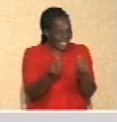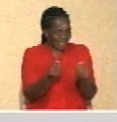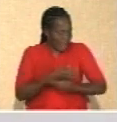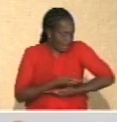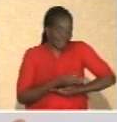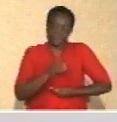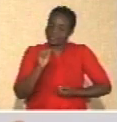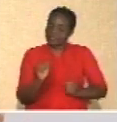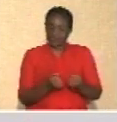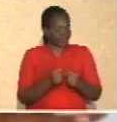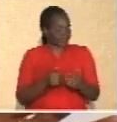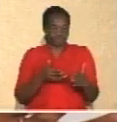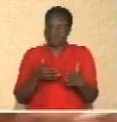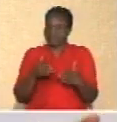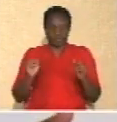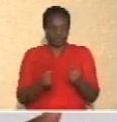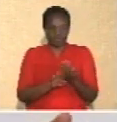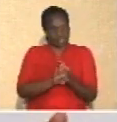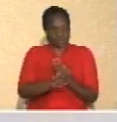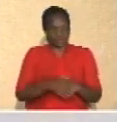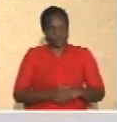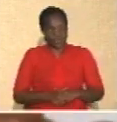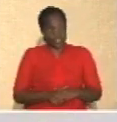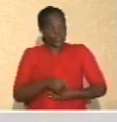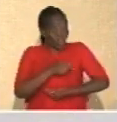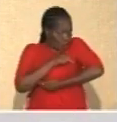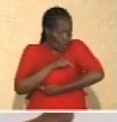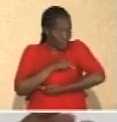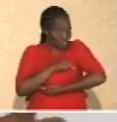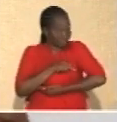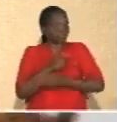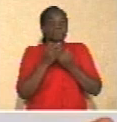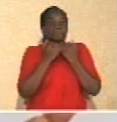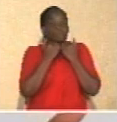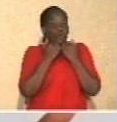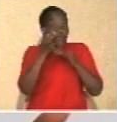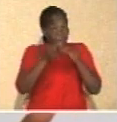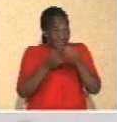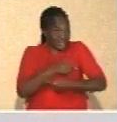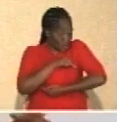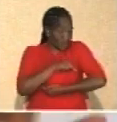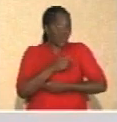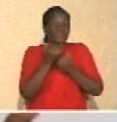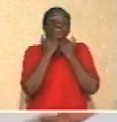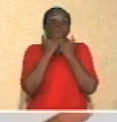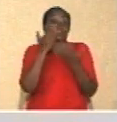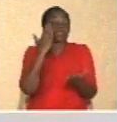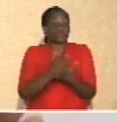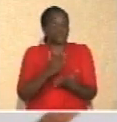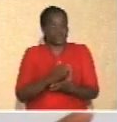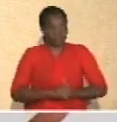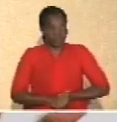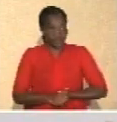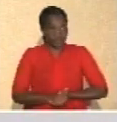milk is best. It protects against many other diseases. So for a newborn, it's like the first immunization. And for a baby who has already